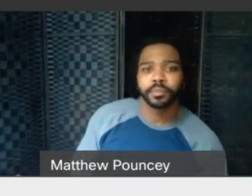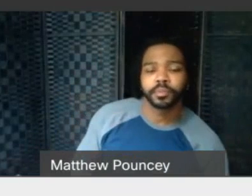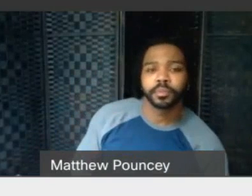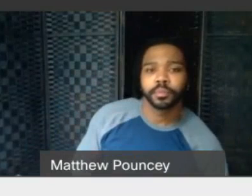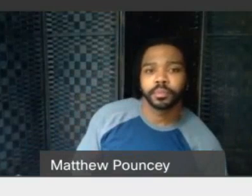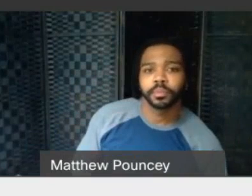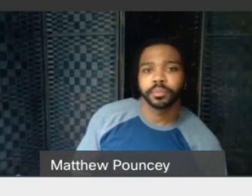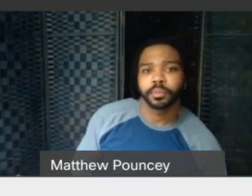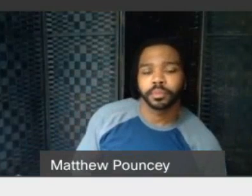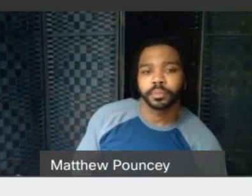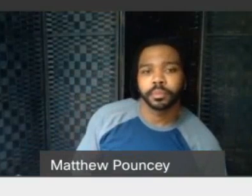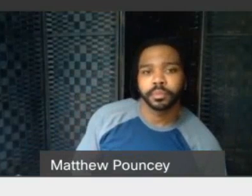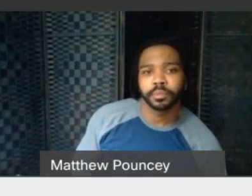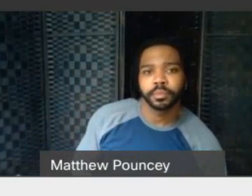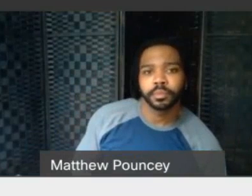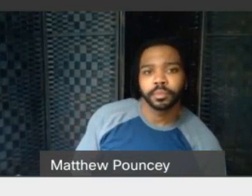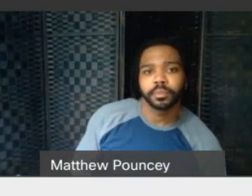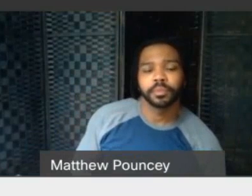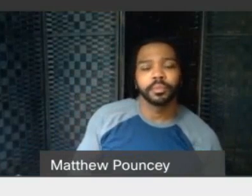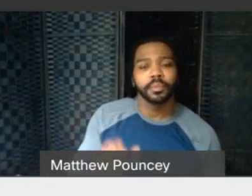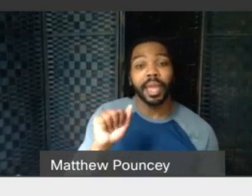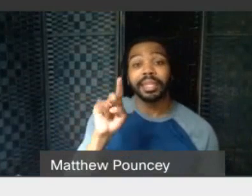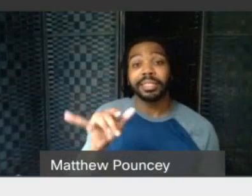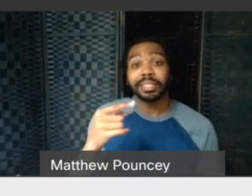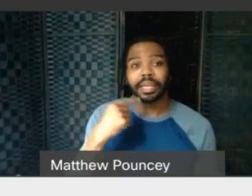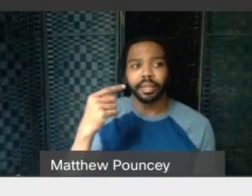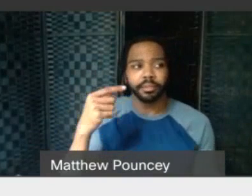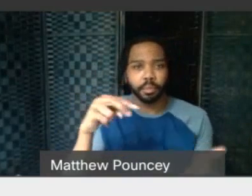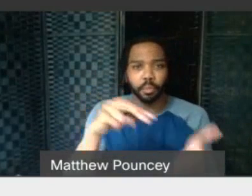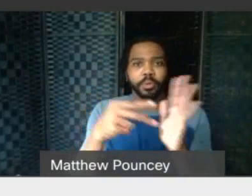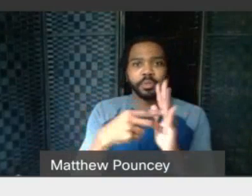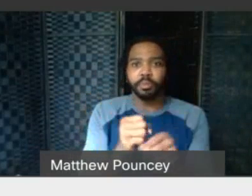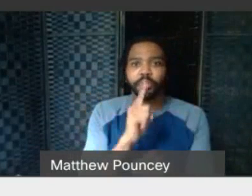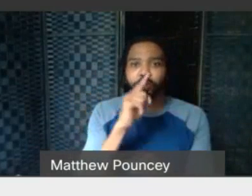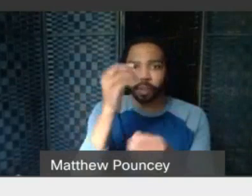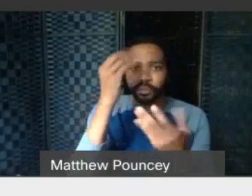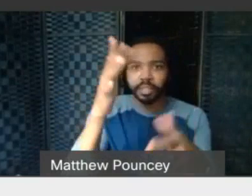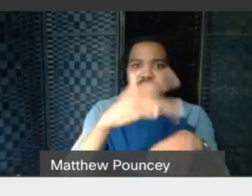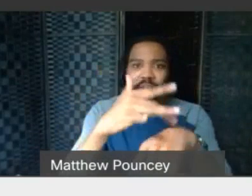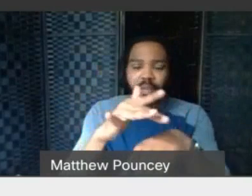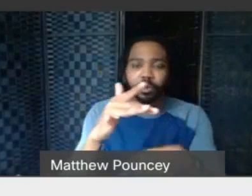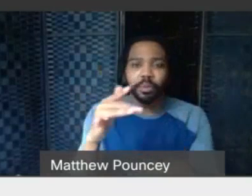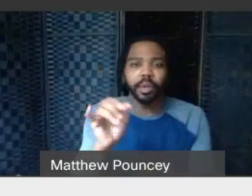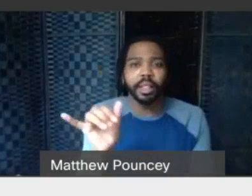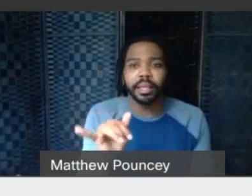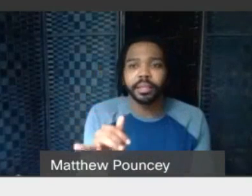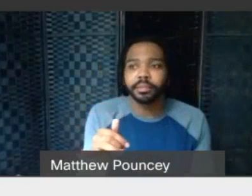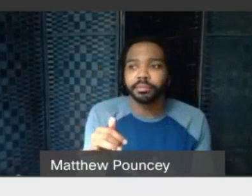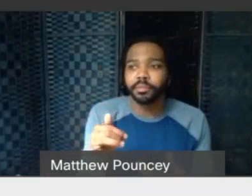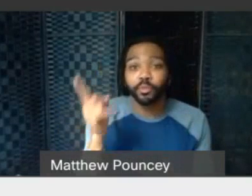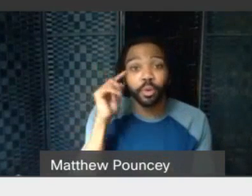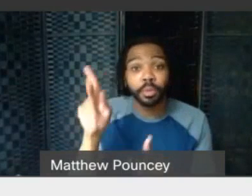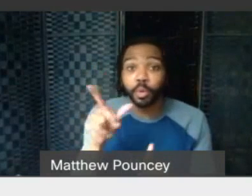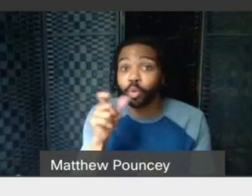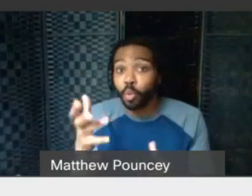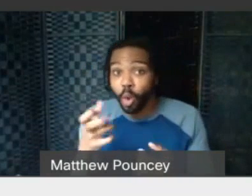The purpose is to make the information available so that people can have it, so that they can, as I said, for people who wish to